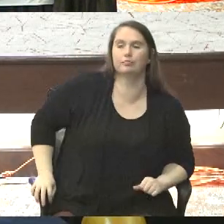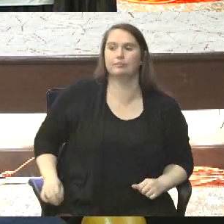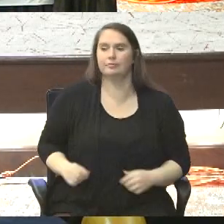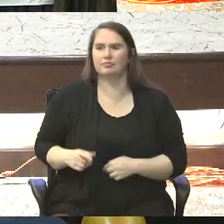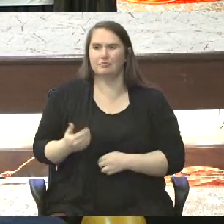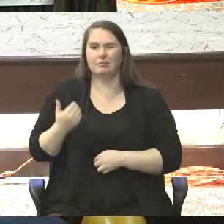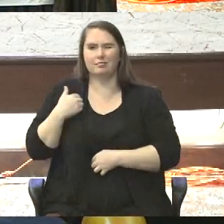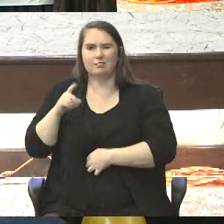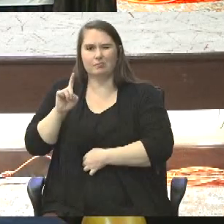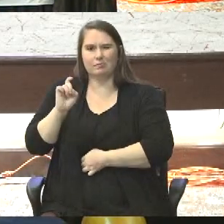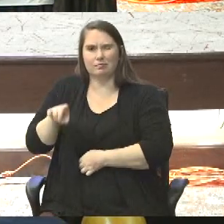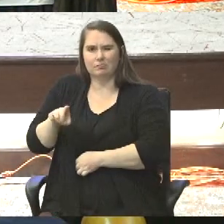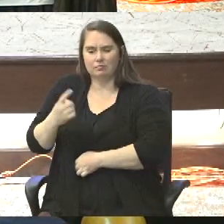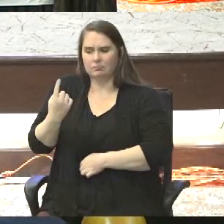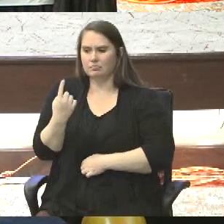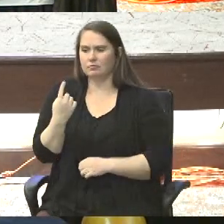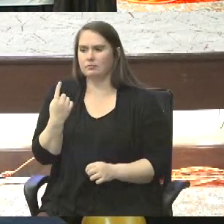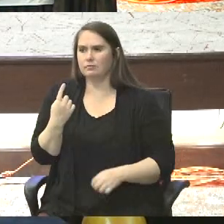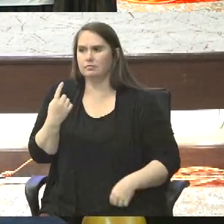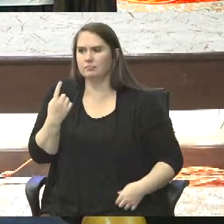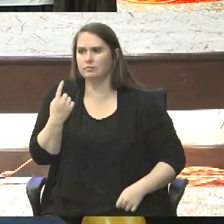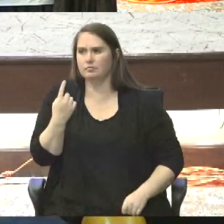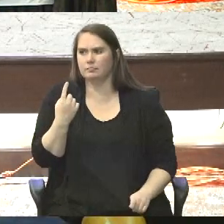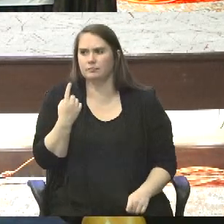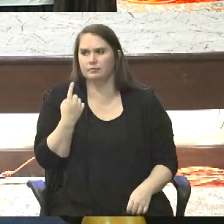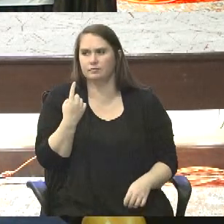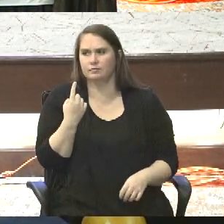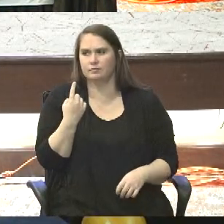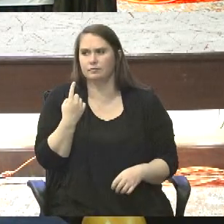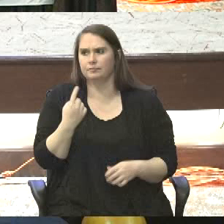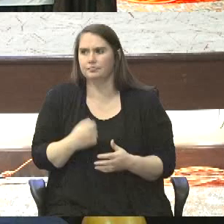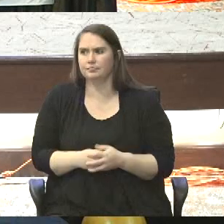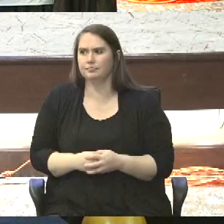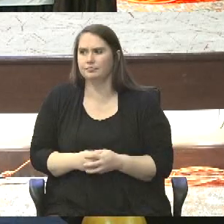but with all of the